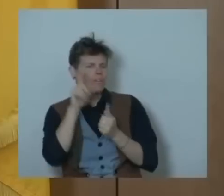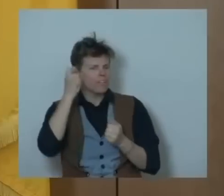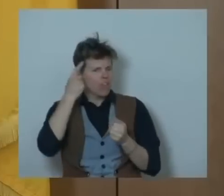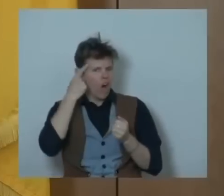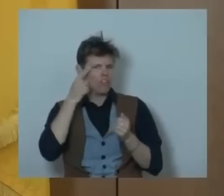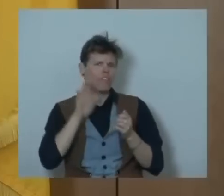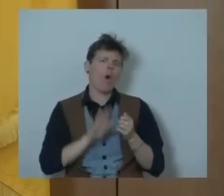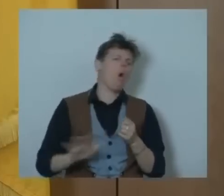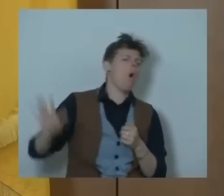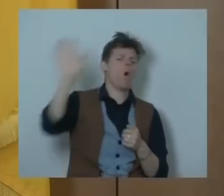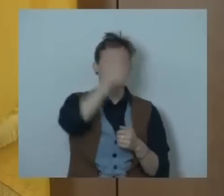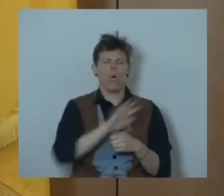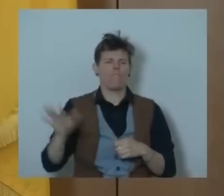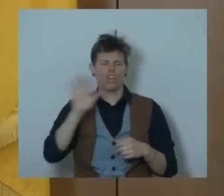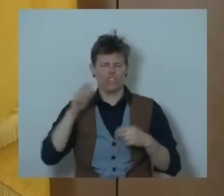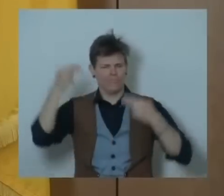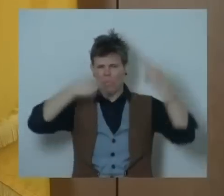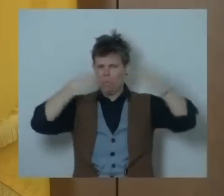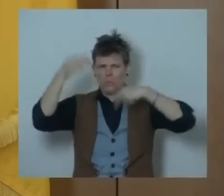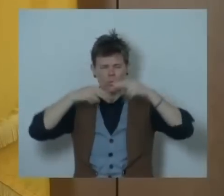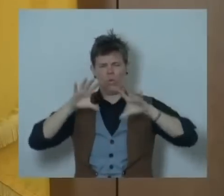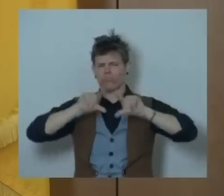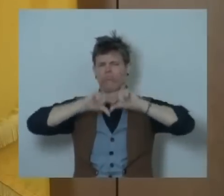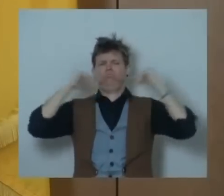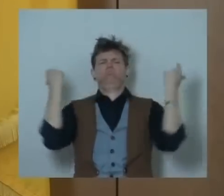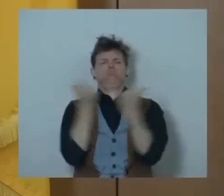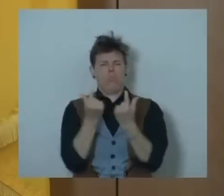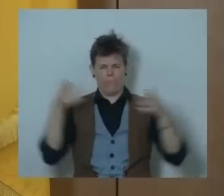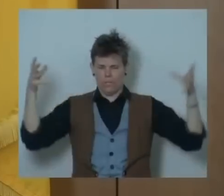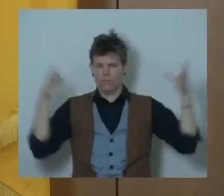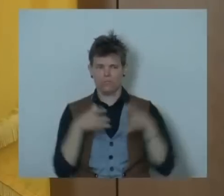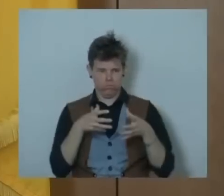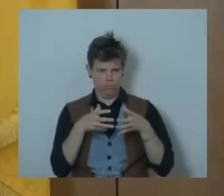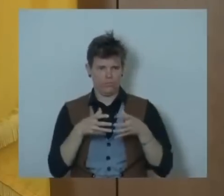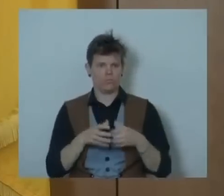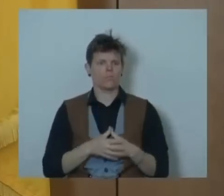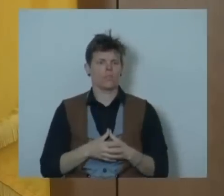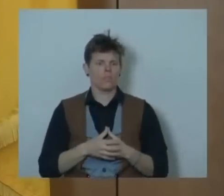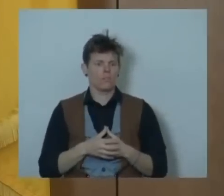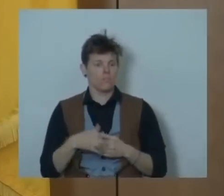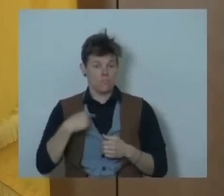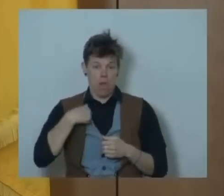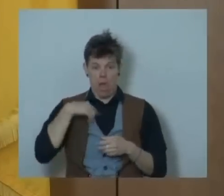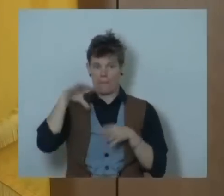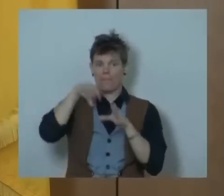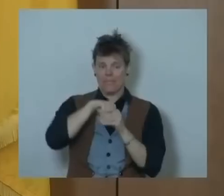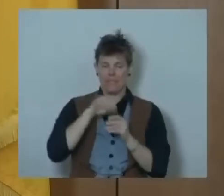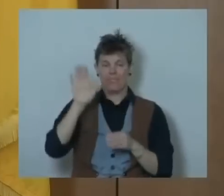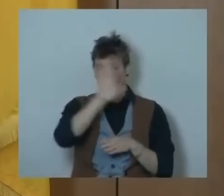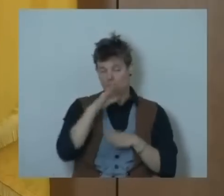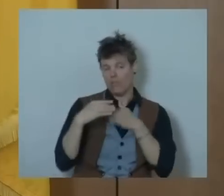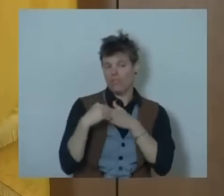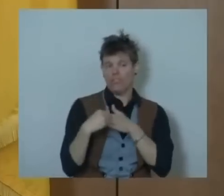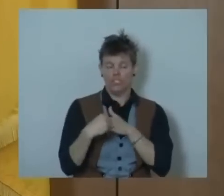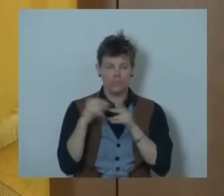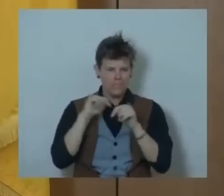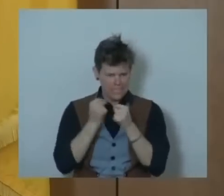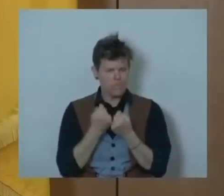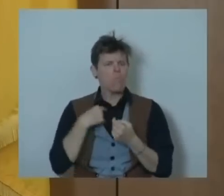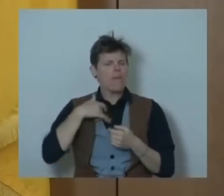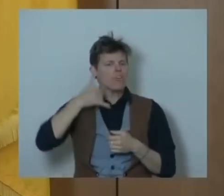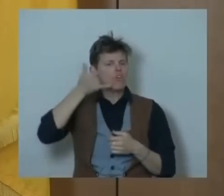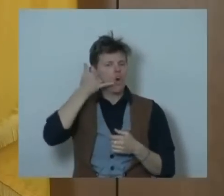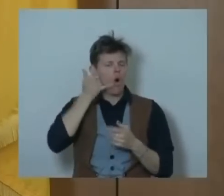lucky enough, I think, to be in their leadership team or executive council. So we have a call every week, and we've really